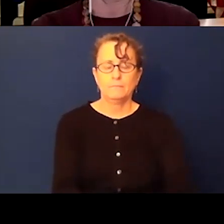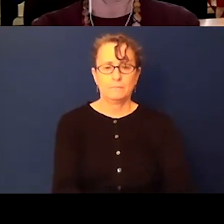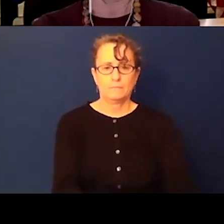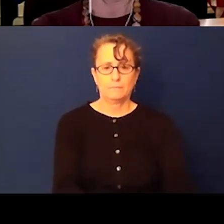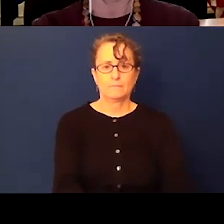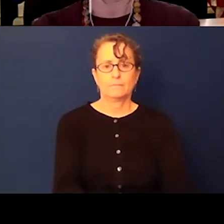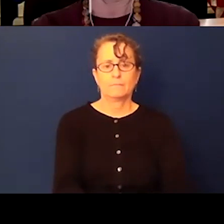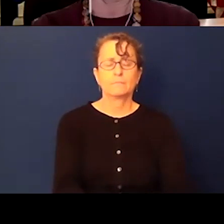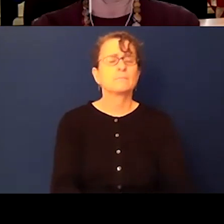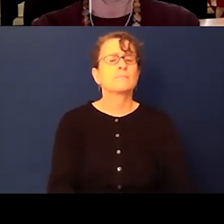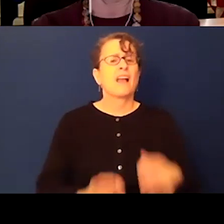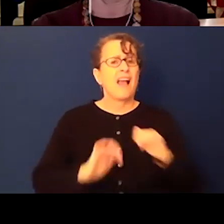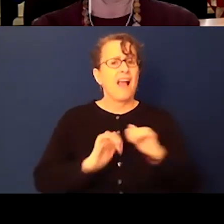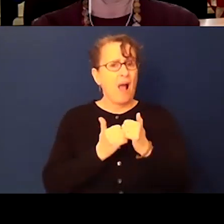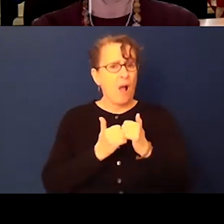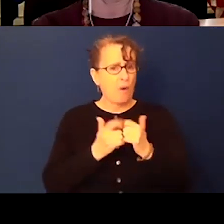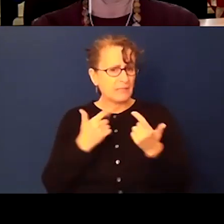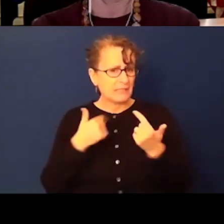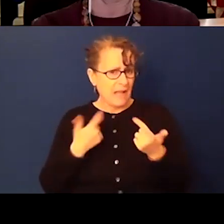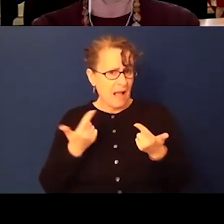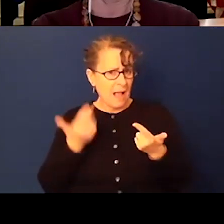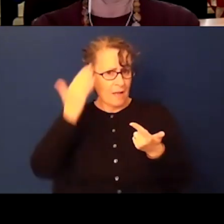did for this meeting,